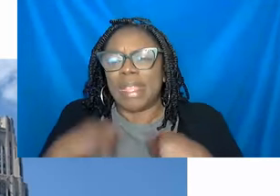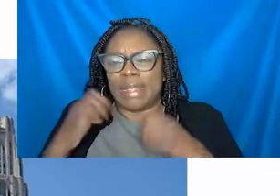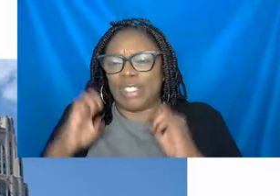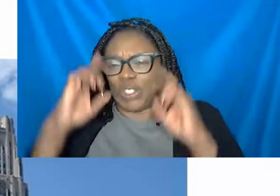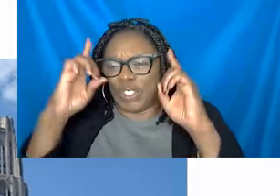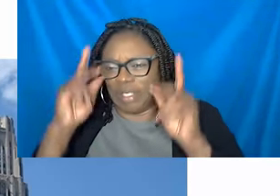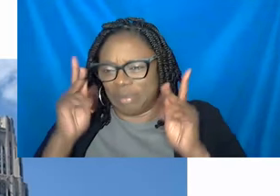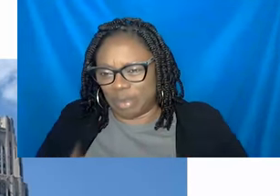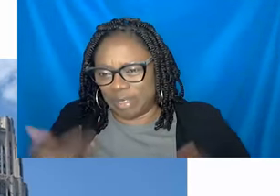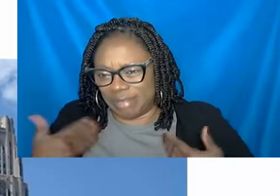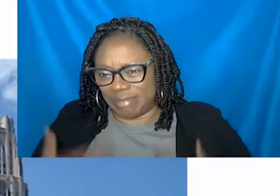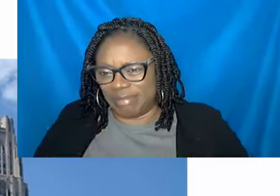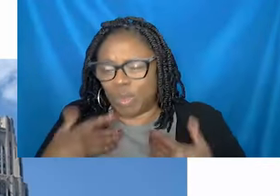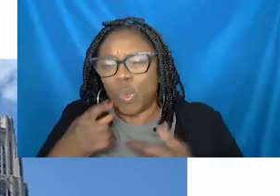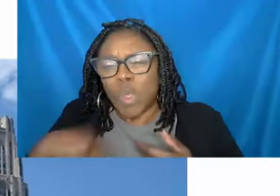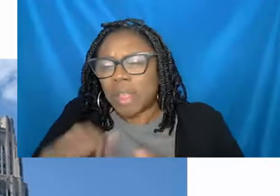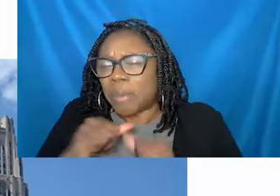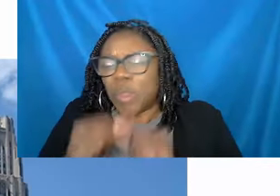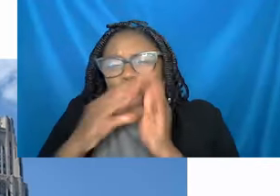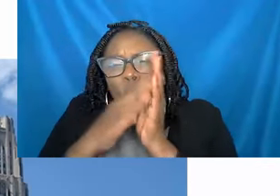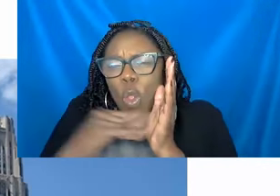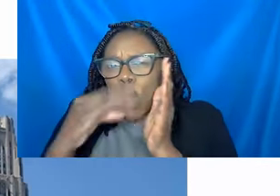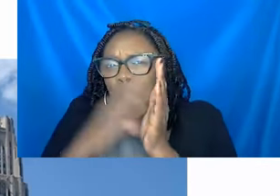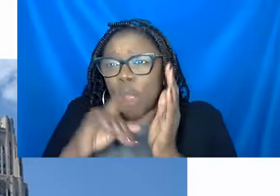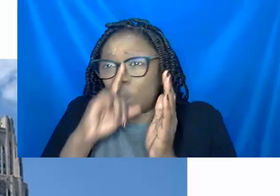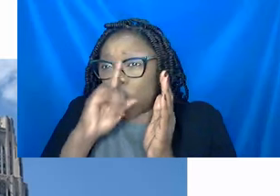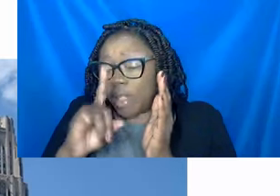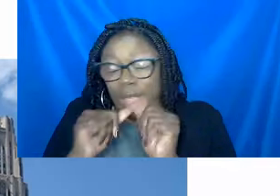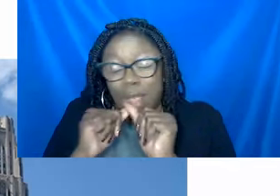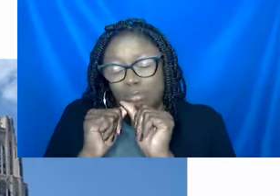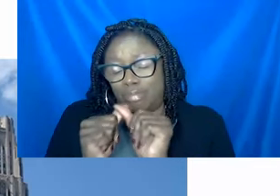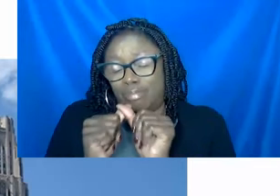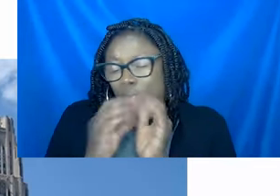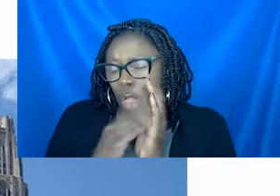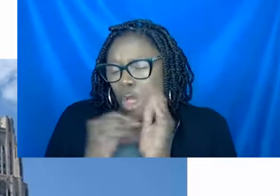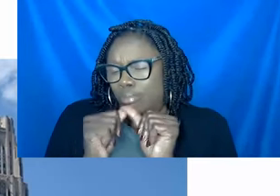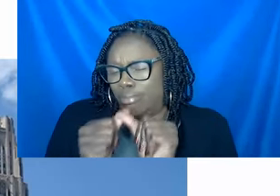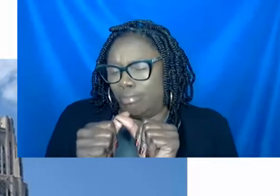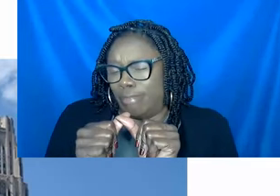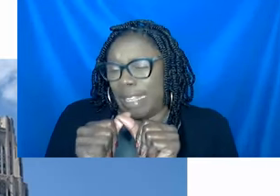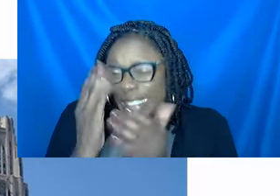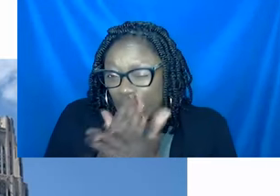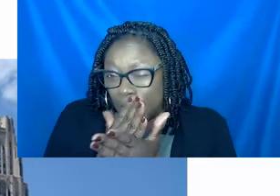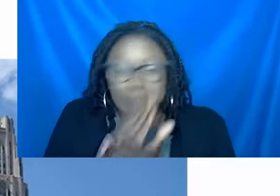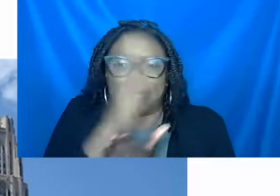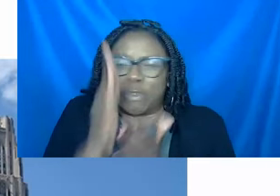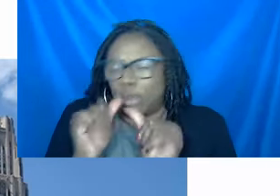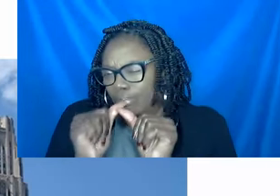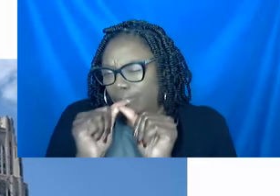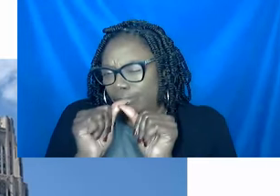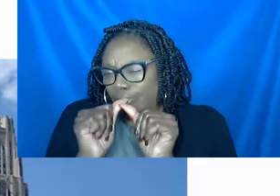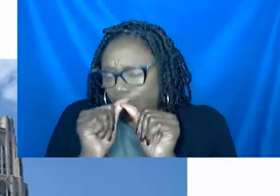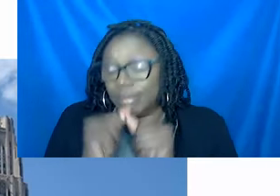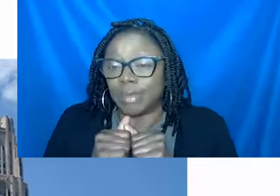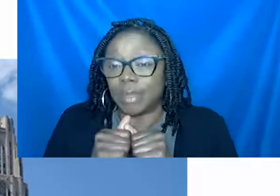us, right, we're learners, and chances are we are lifelong learners. And one of the best ways